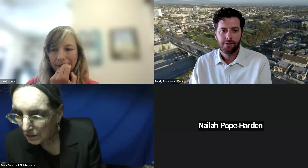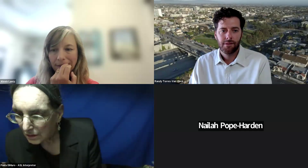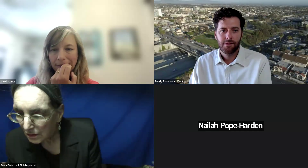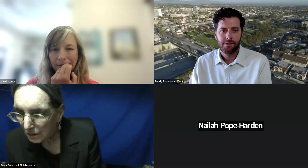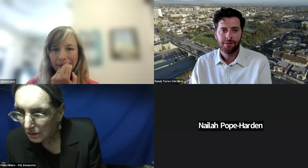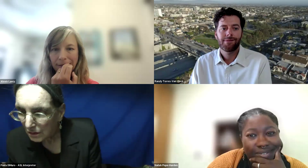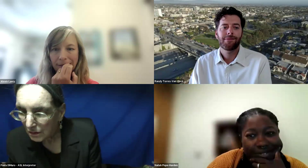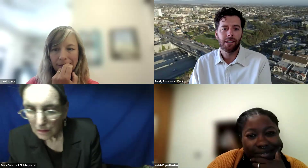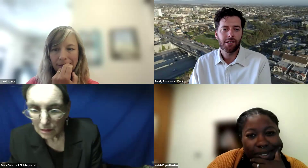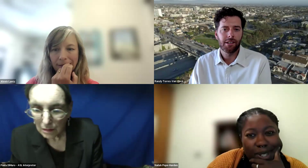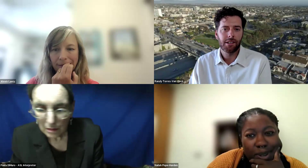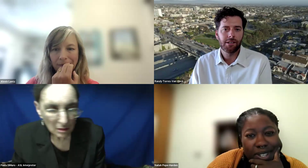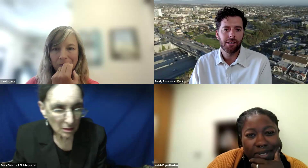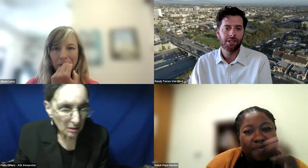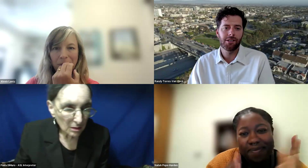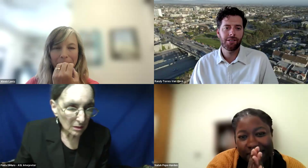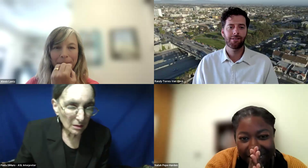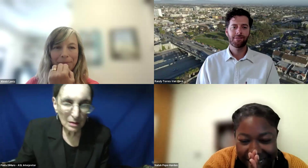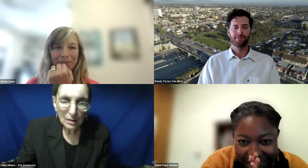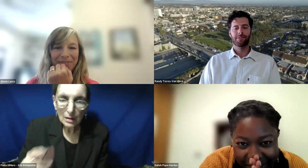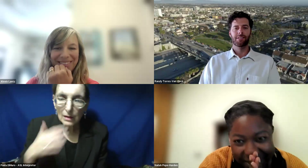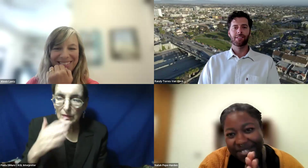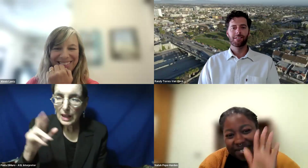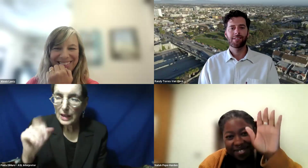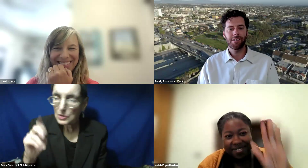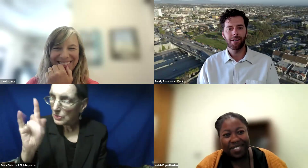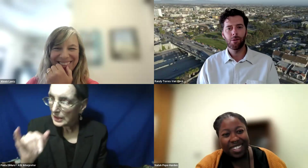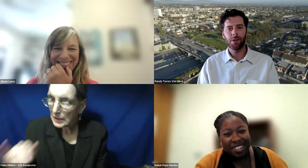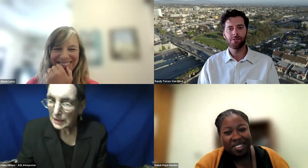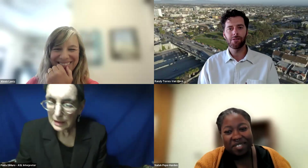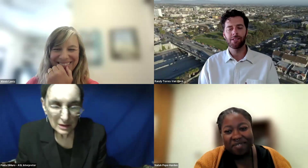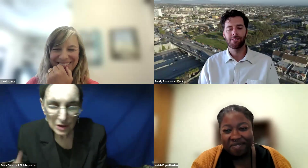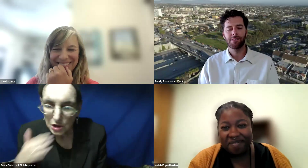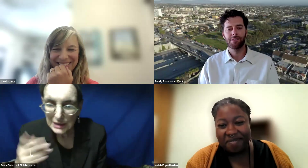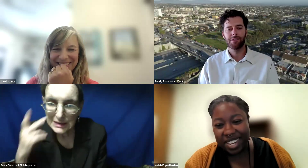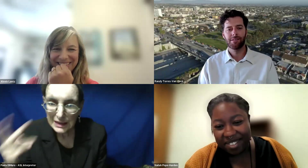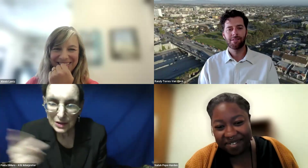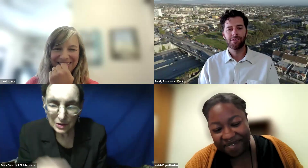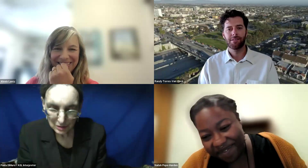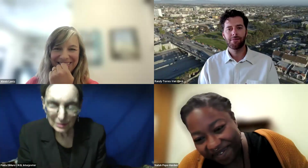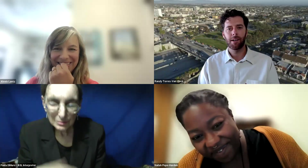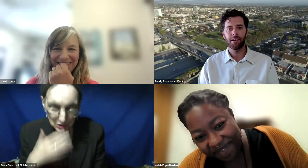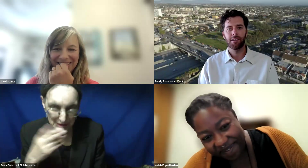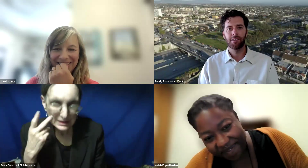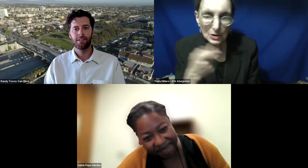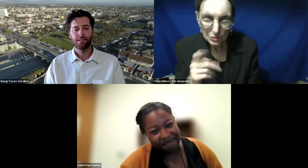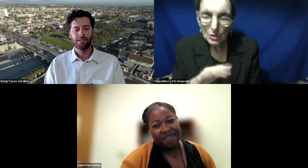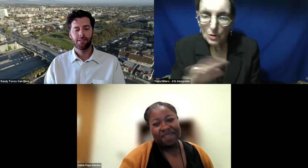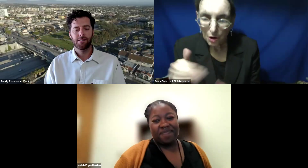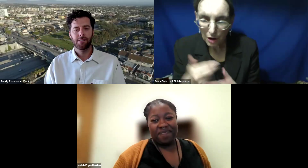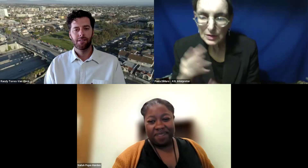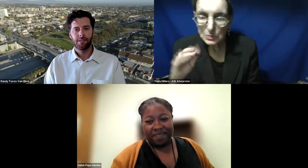Thanks, Randy. Thanks, As Naila. Good always. seeing you. Good seeing you too. Yeah, all as well. Bye. Bye.